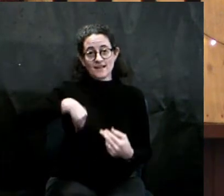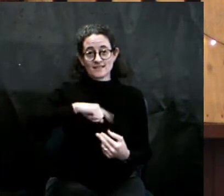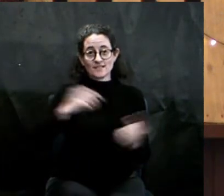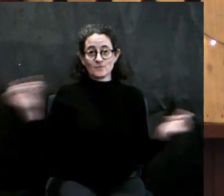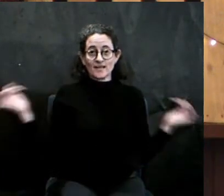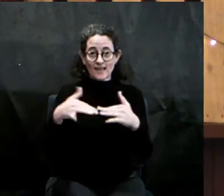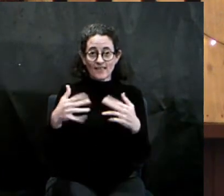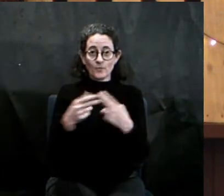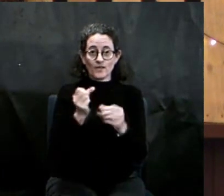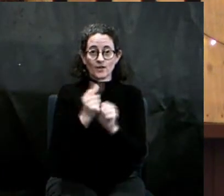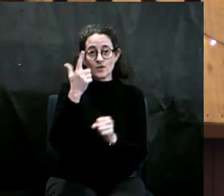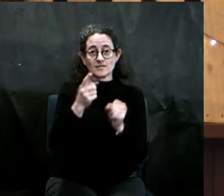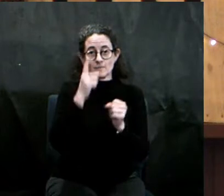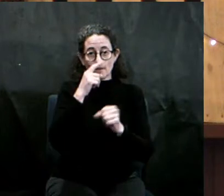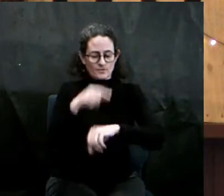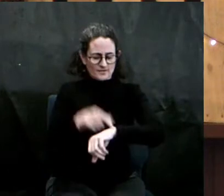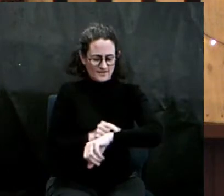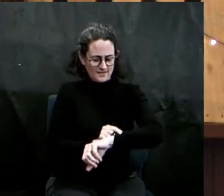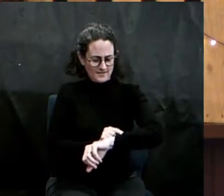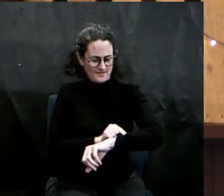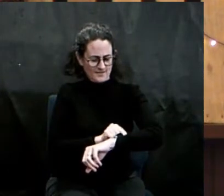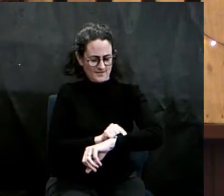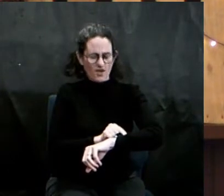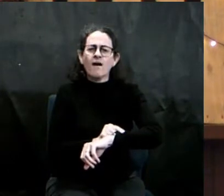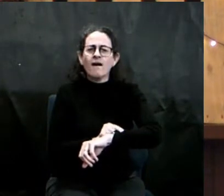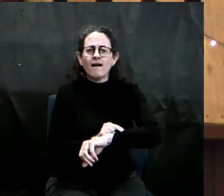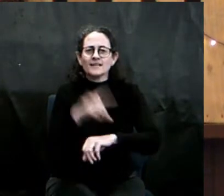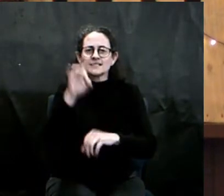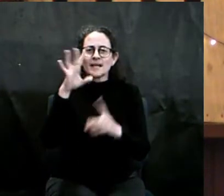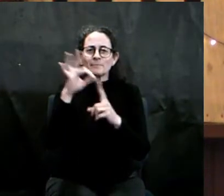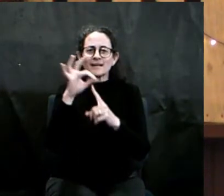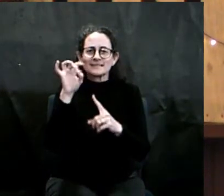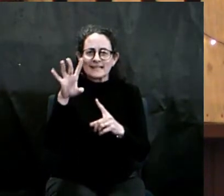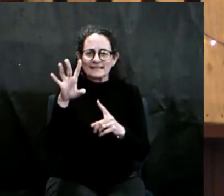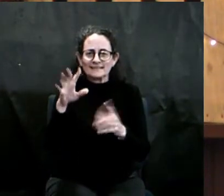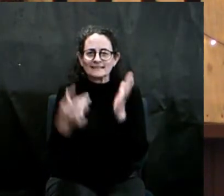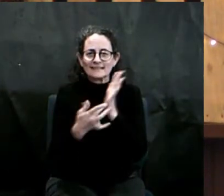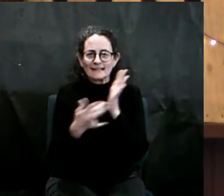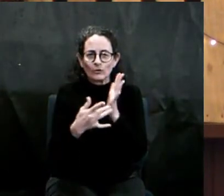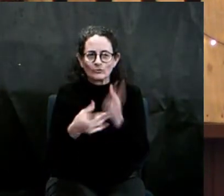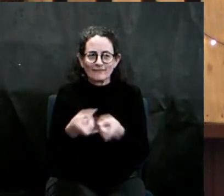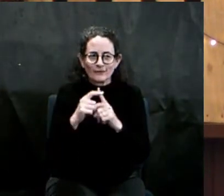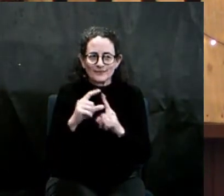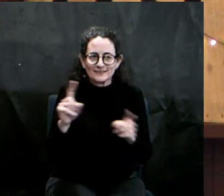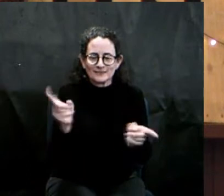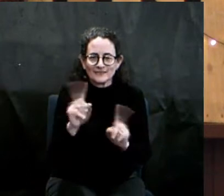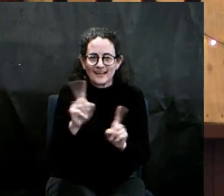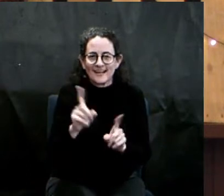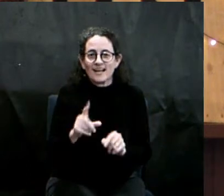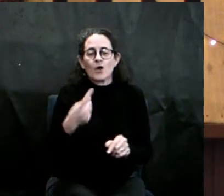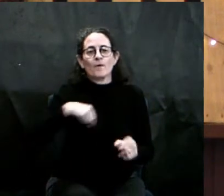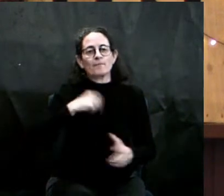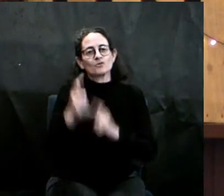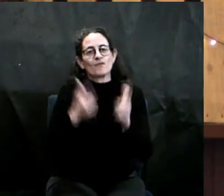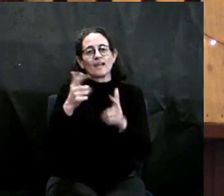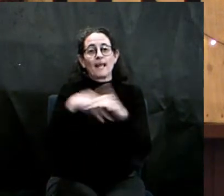people are looking at their watch saying, it's not 10 o'clock on the dot. There were technical difficulties. We've been traveling in the book of Acts. Some of us think it's